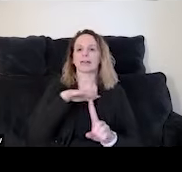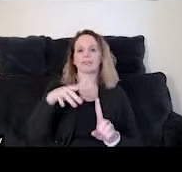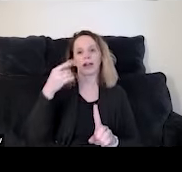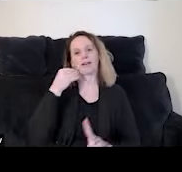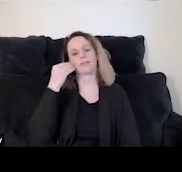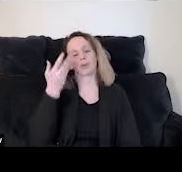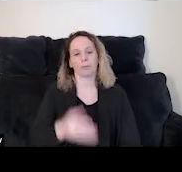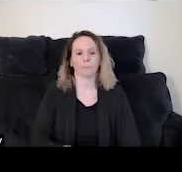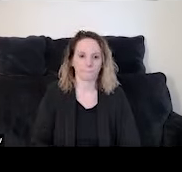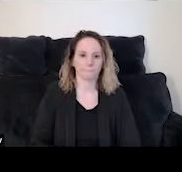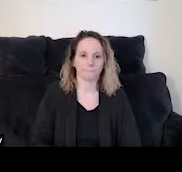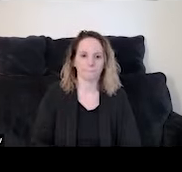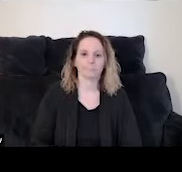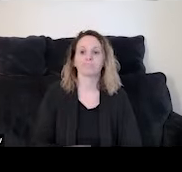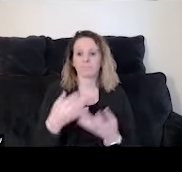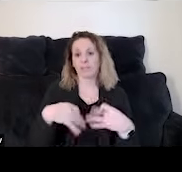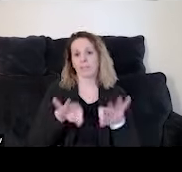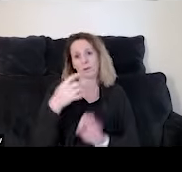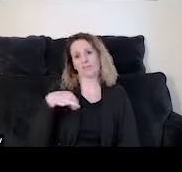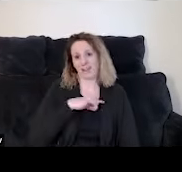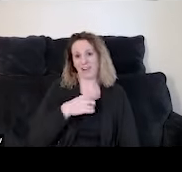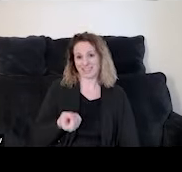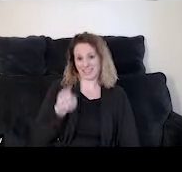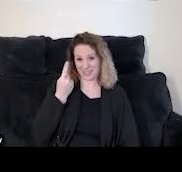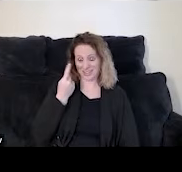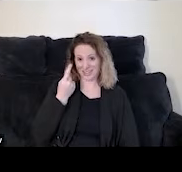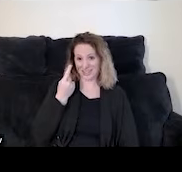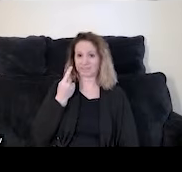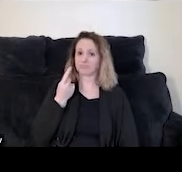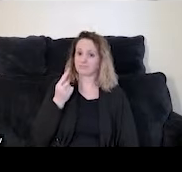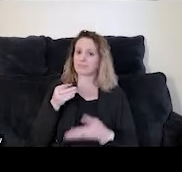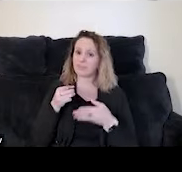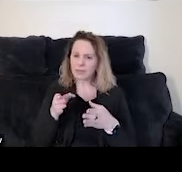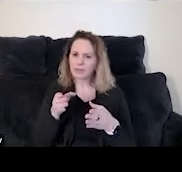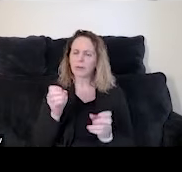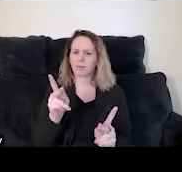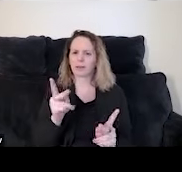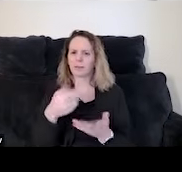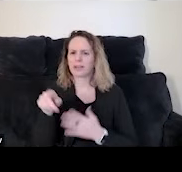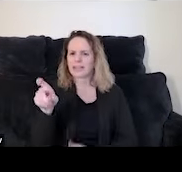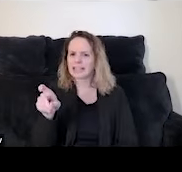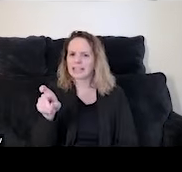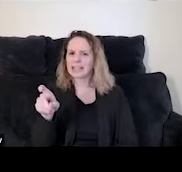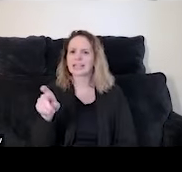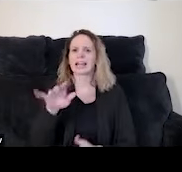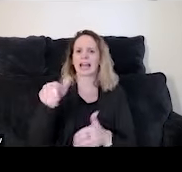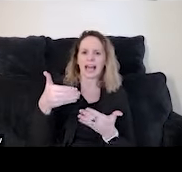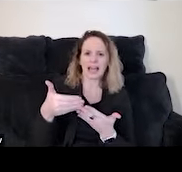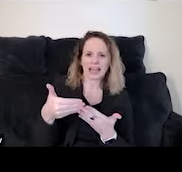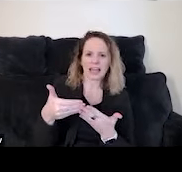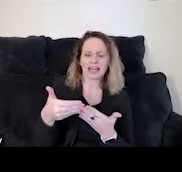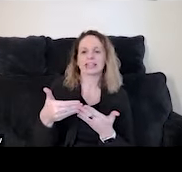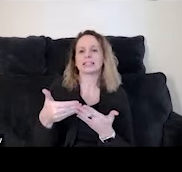reside. So it's important for us to understand the care pathway and where young people, how they end up in